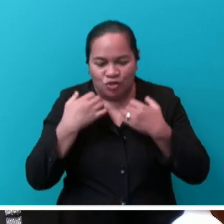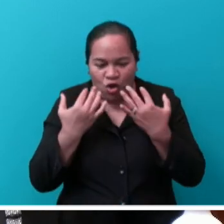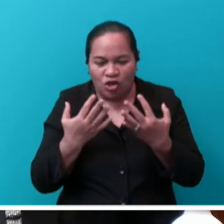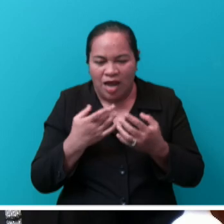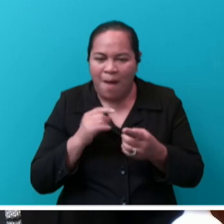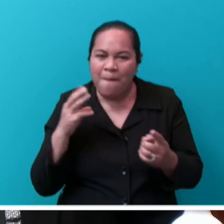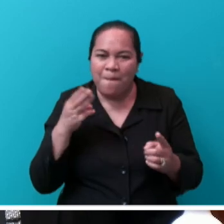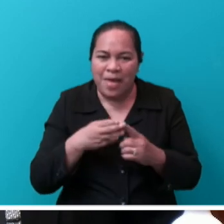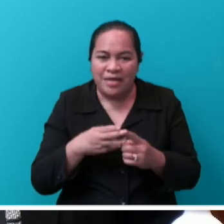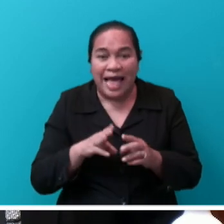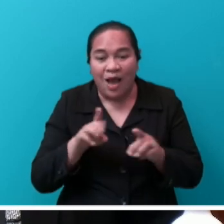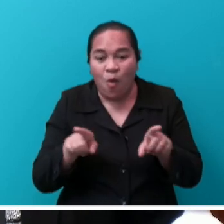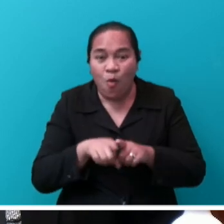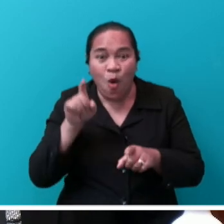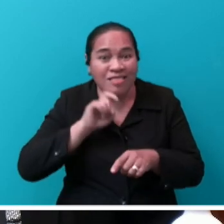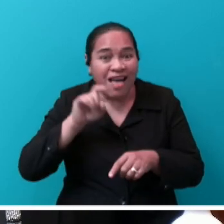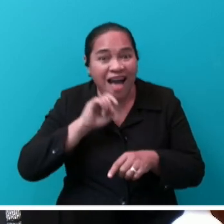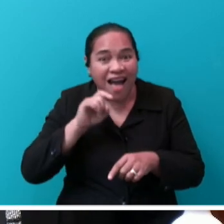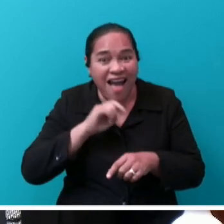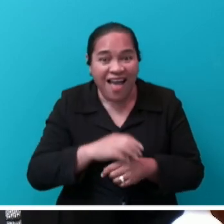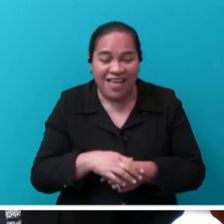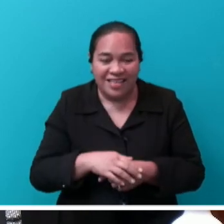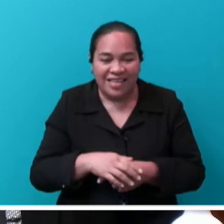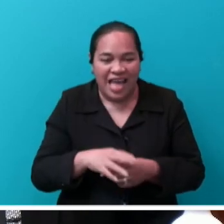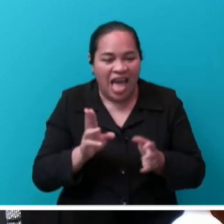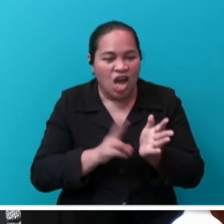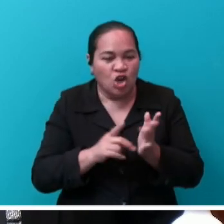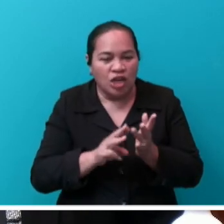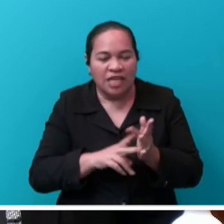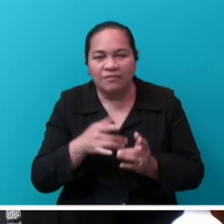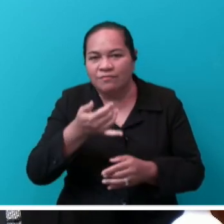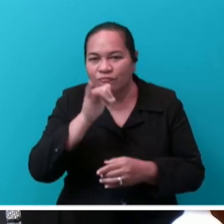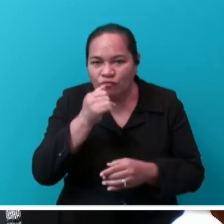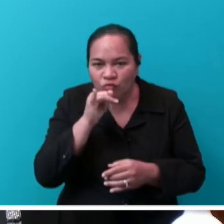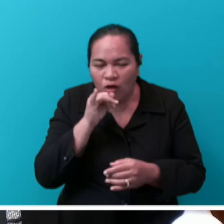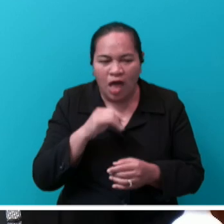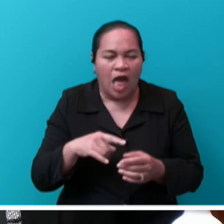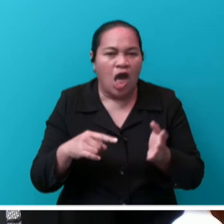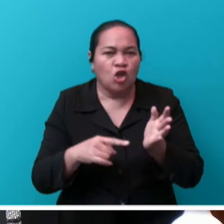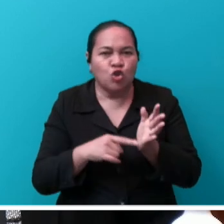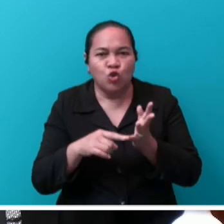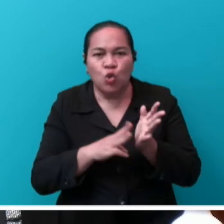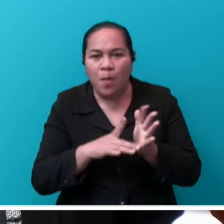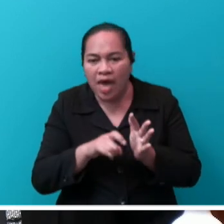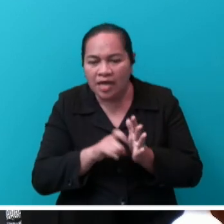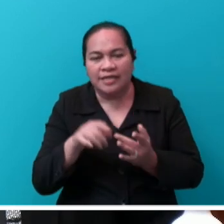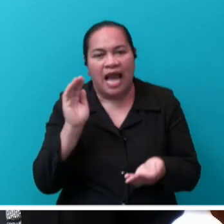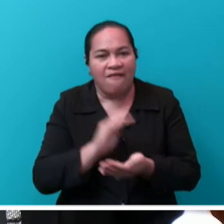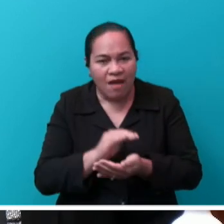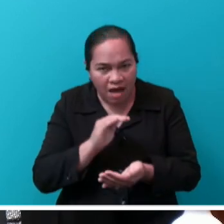exports: mineral water, noni, beverages, turmeric, kava